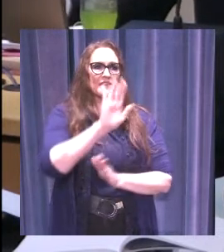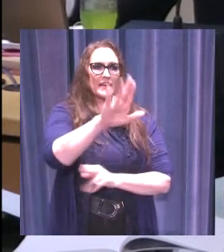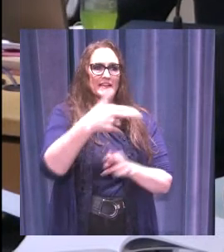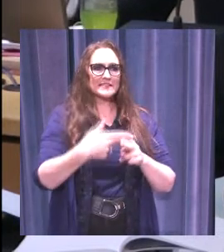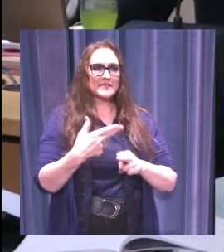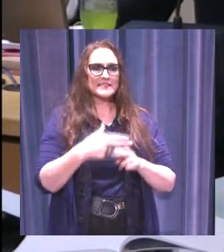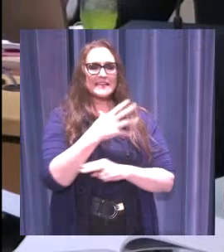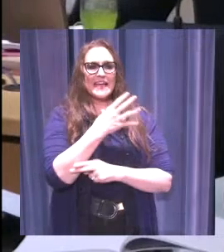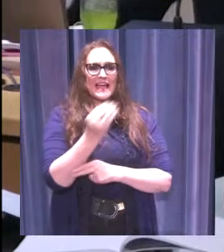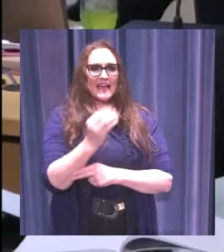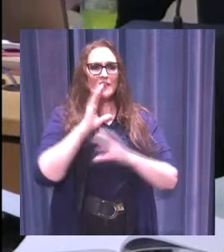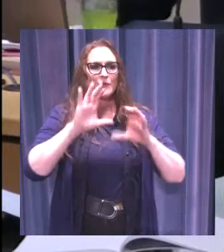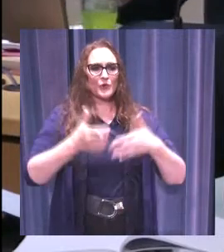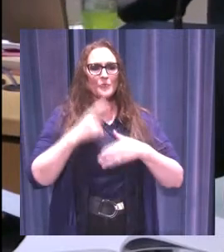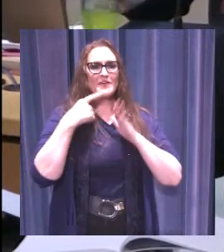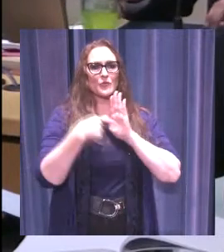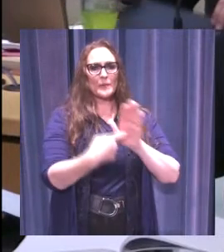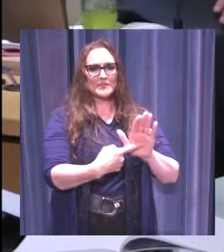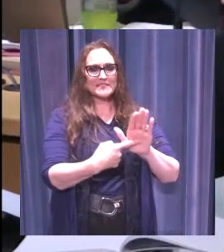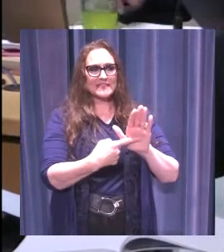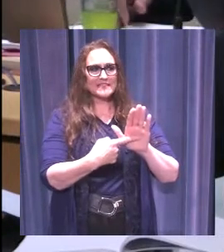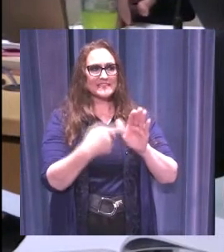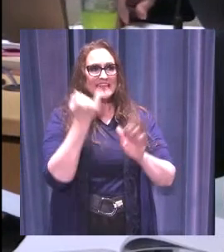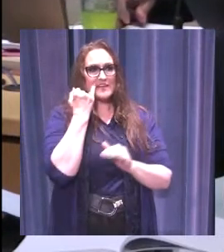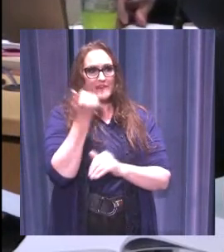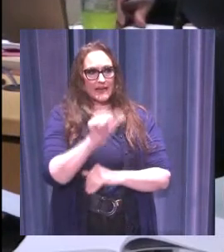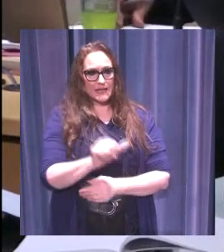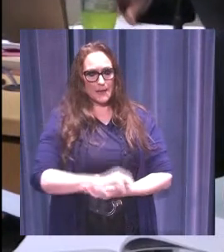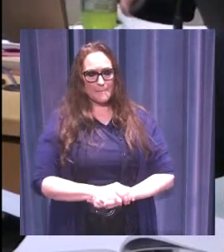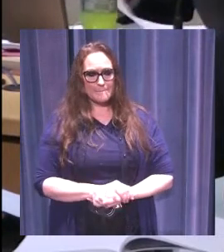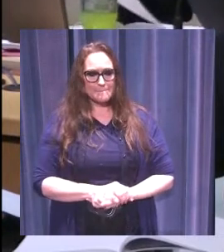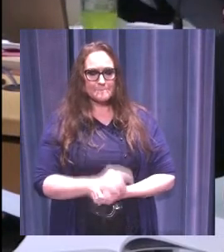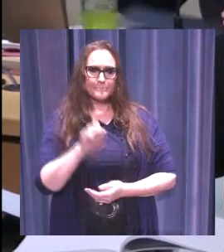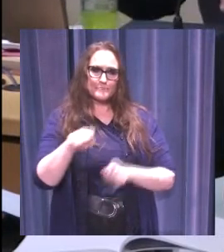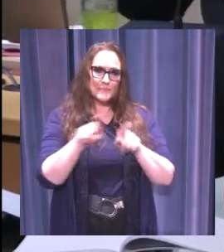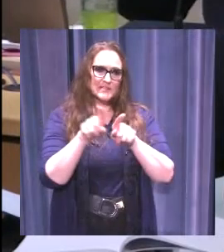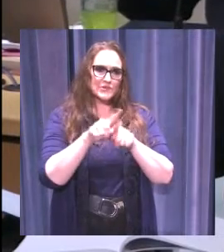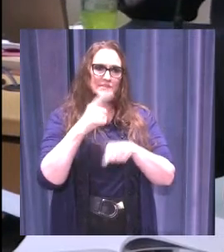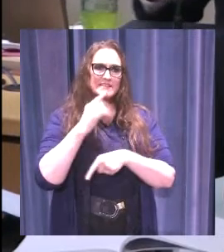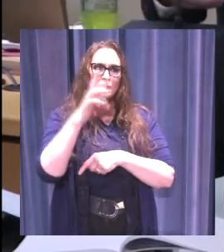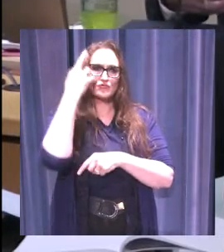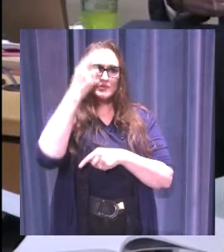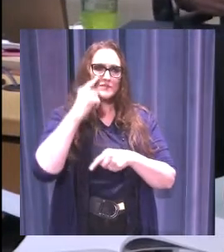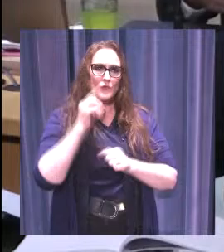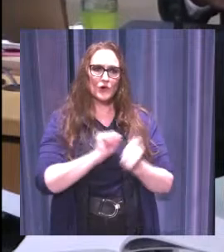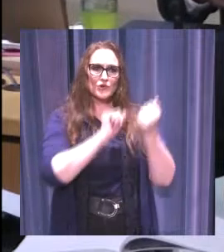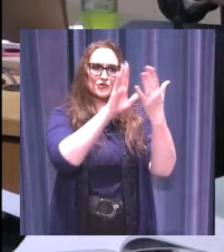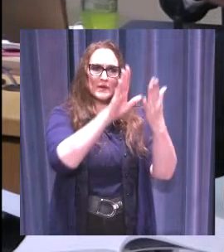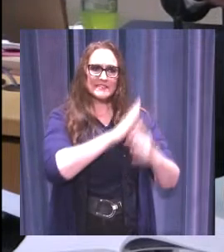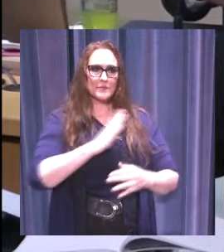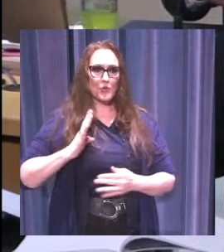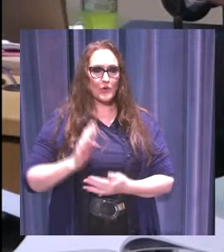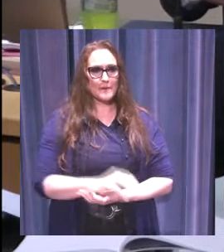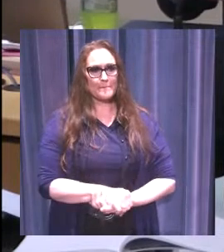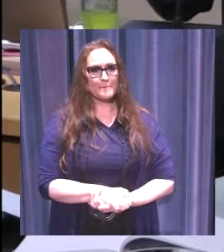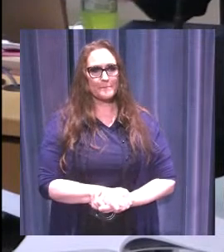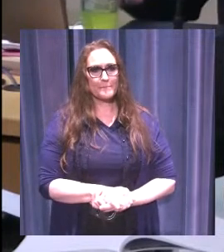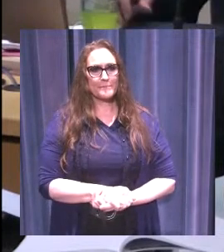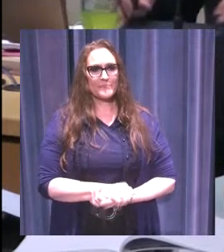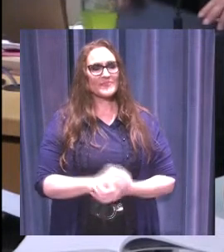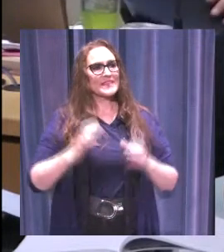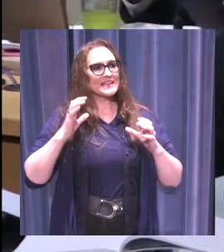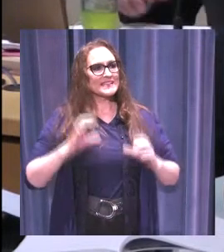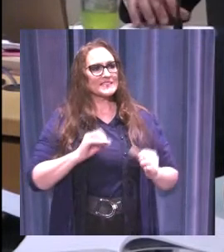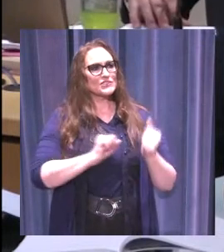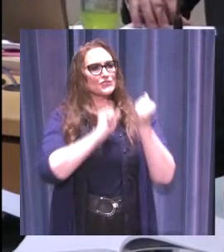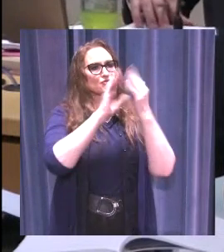themselves and/or the group they represent, if any. They must also state their reason for addressing the board. Citizens